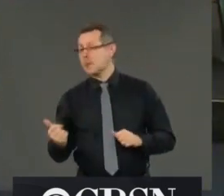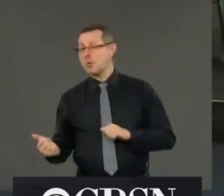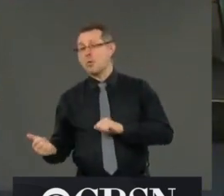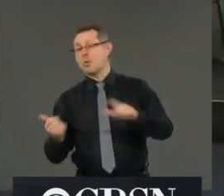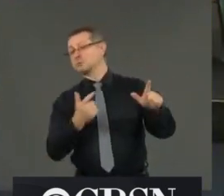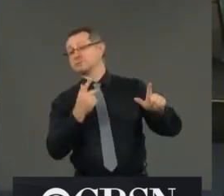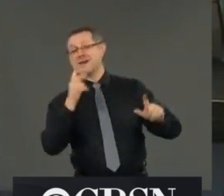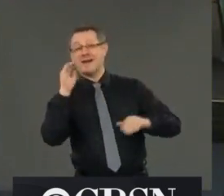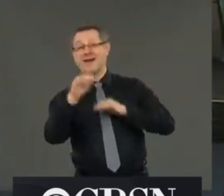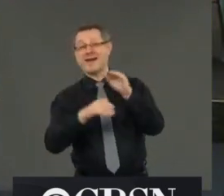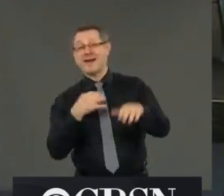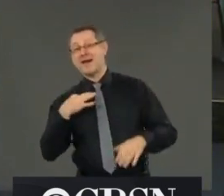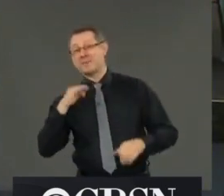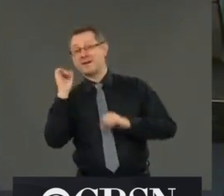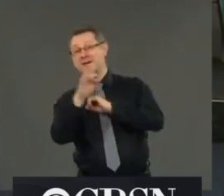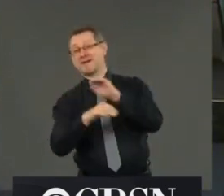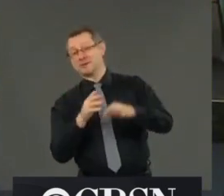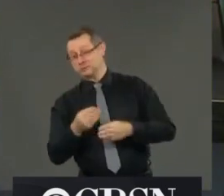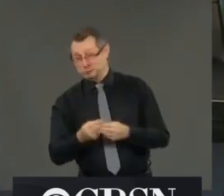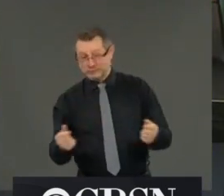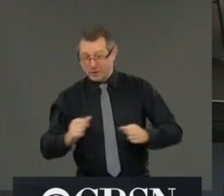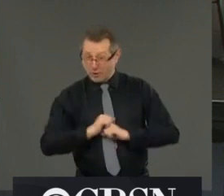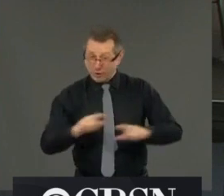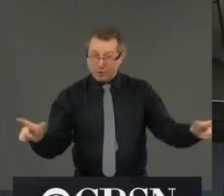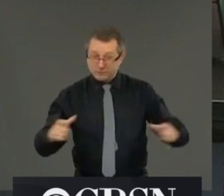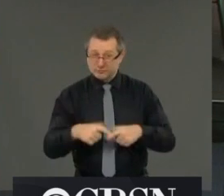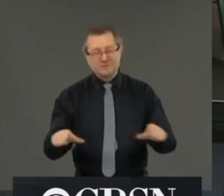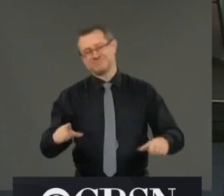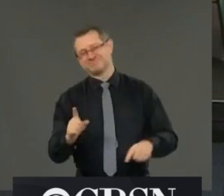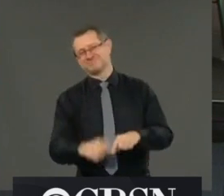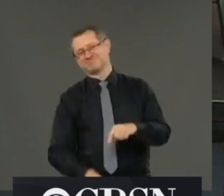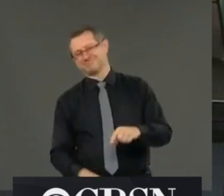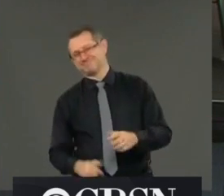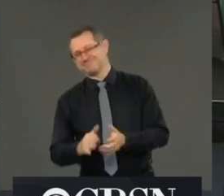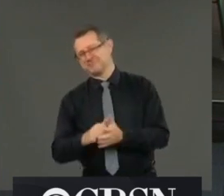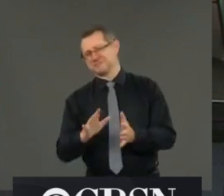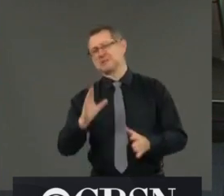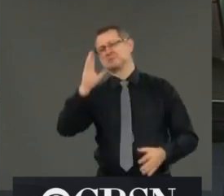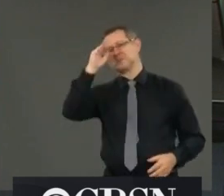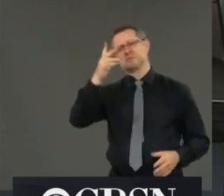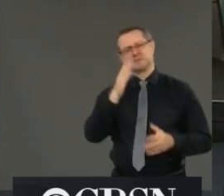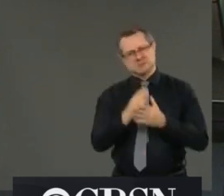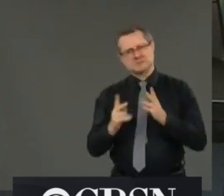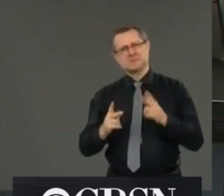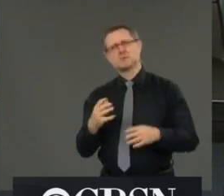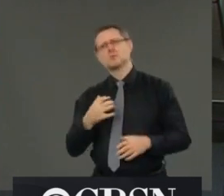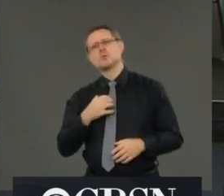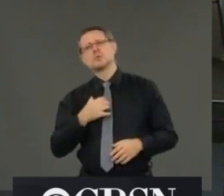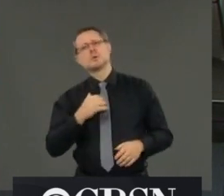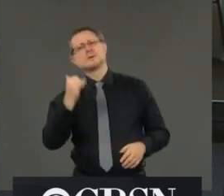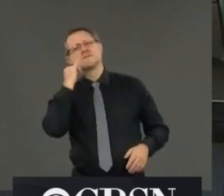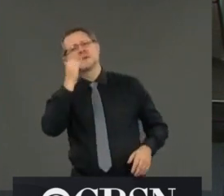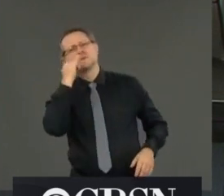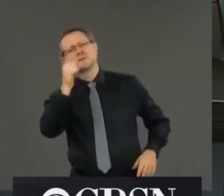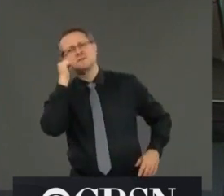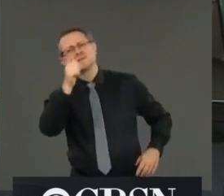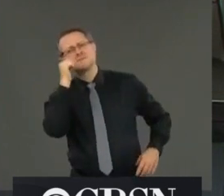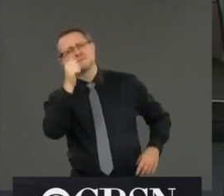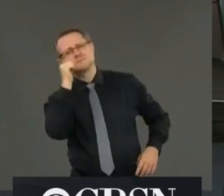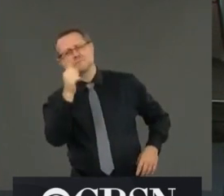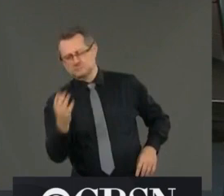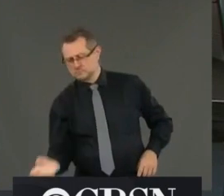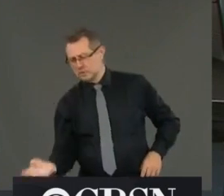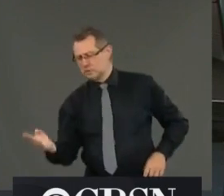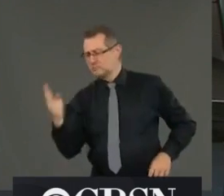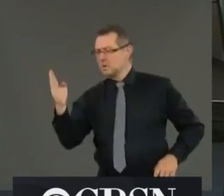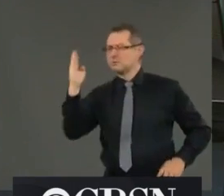So people who are dialing their phone all day, every day, can finally get through to somebody and say, hey, what's going on with